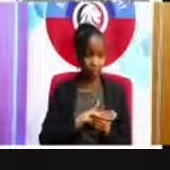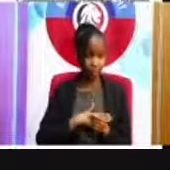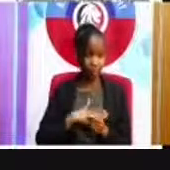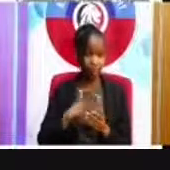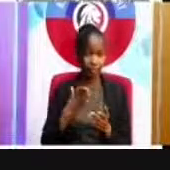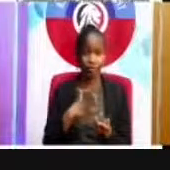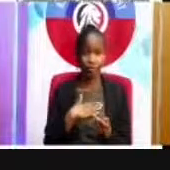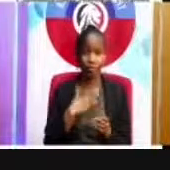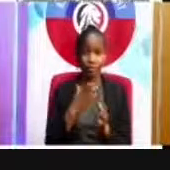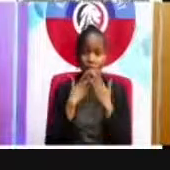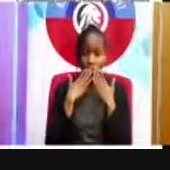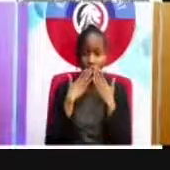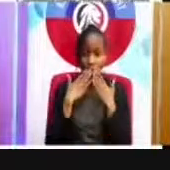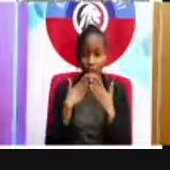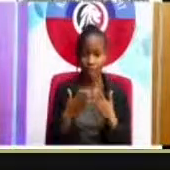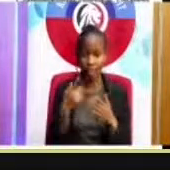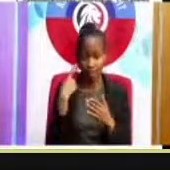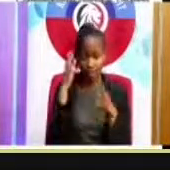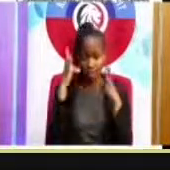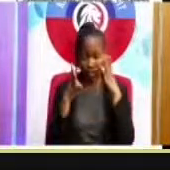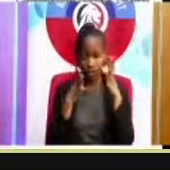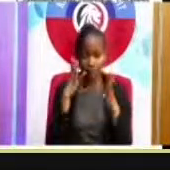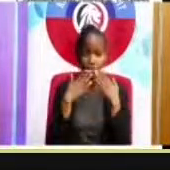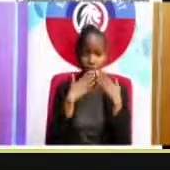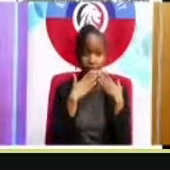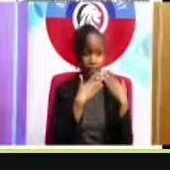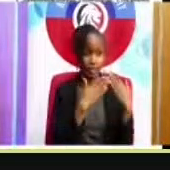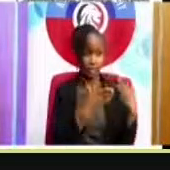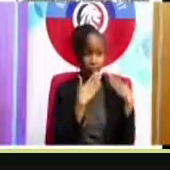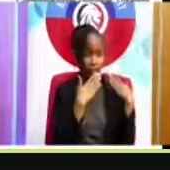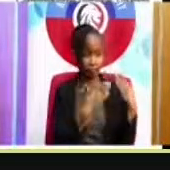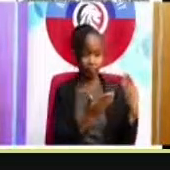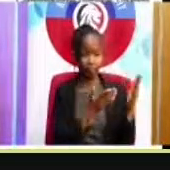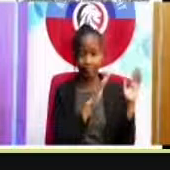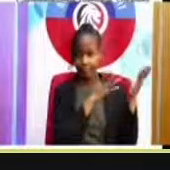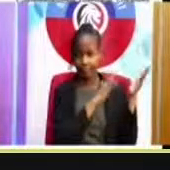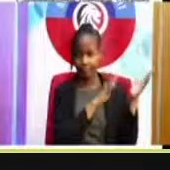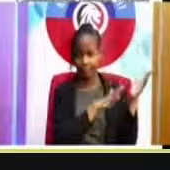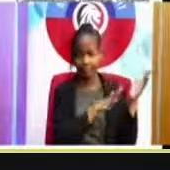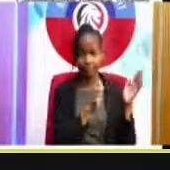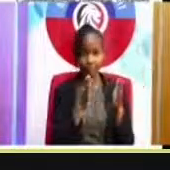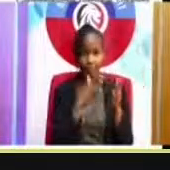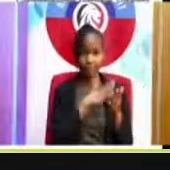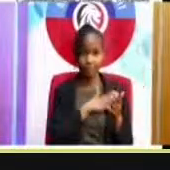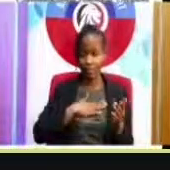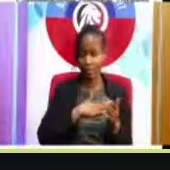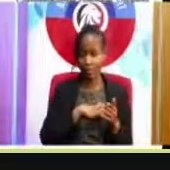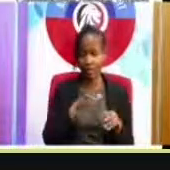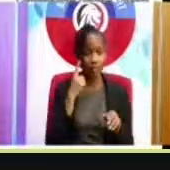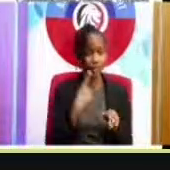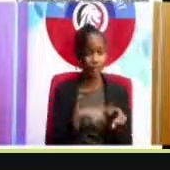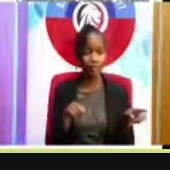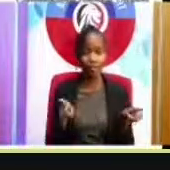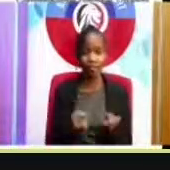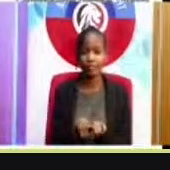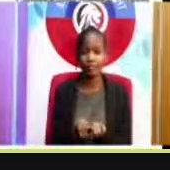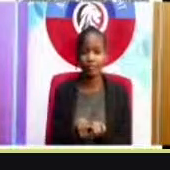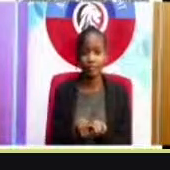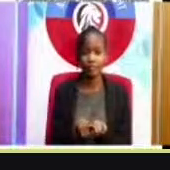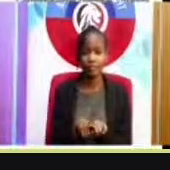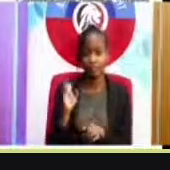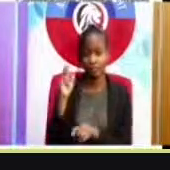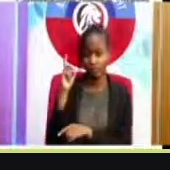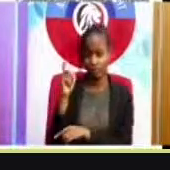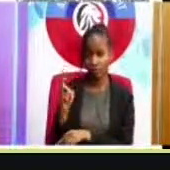the invitation. Thank you very much, sir. We appreciate your time, Mr. Logan Watt, Executive Secretary of